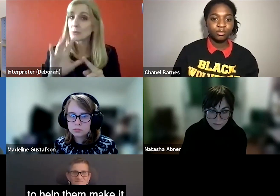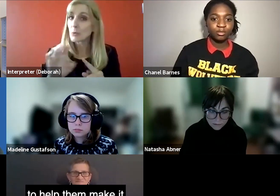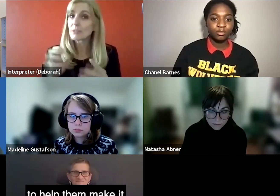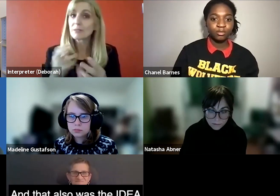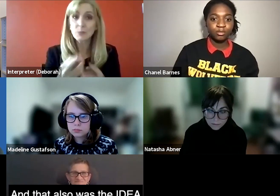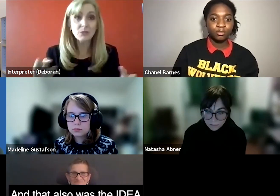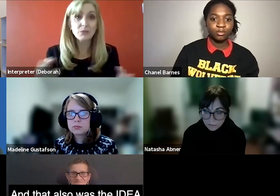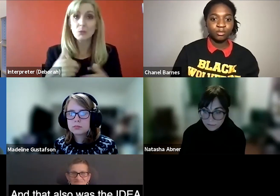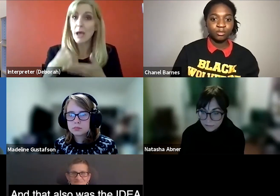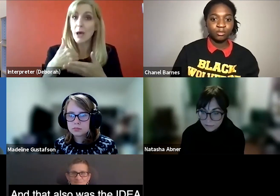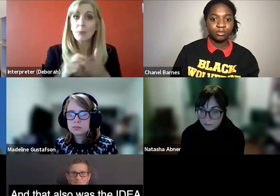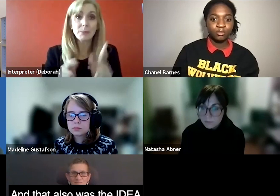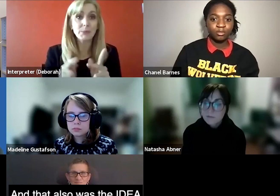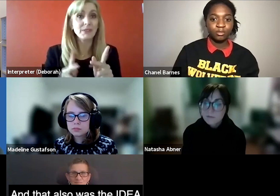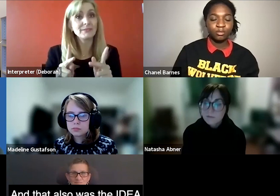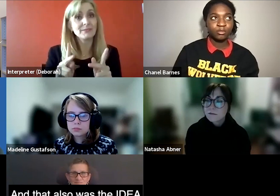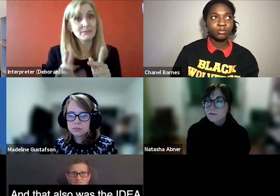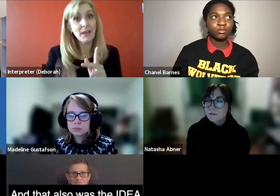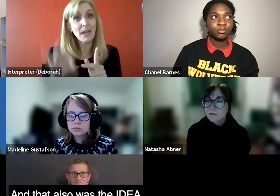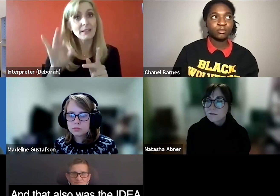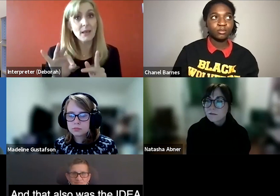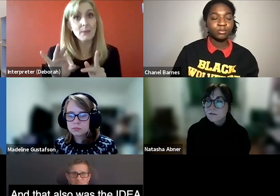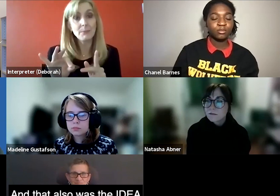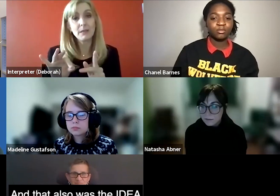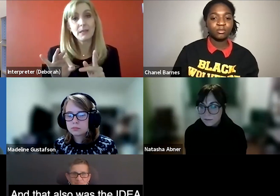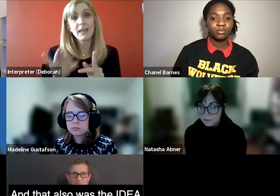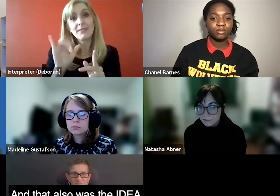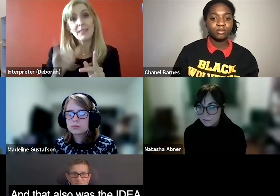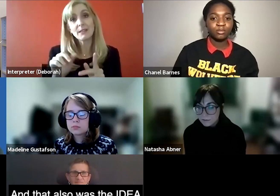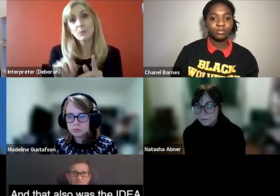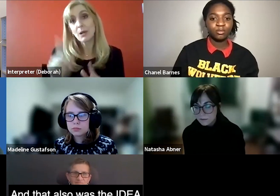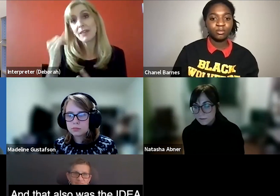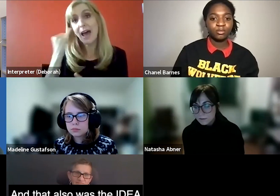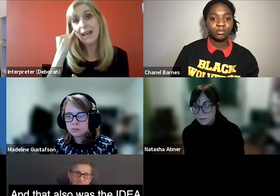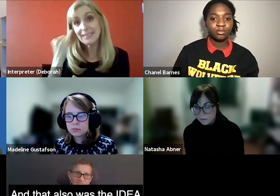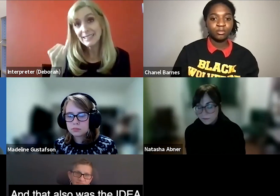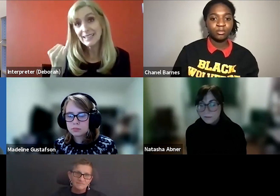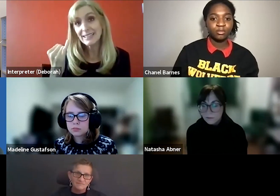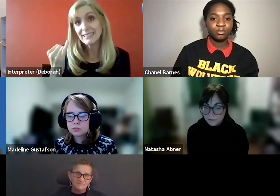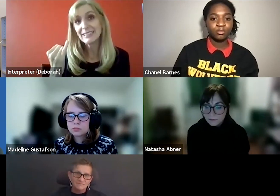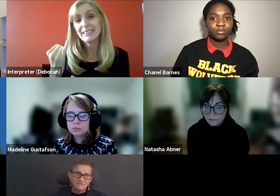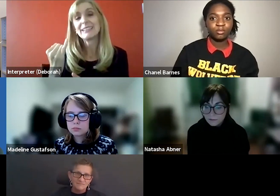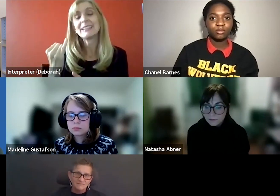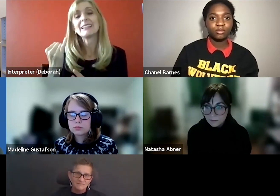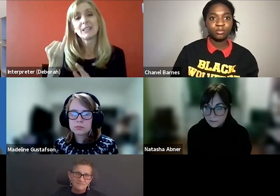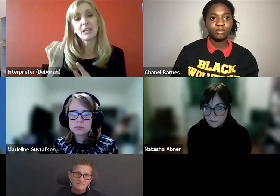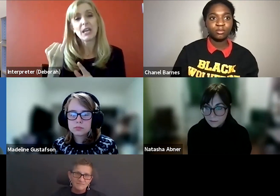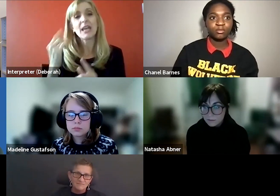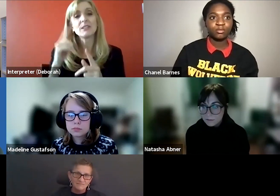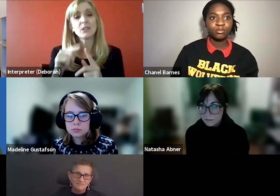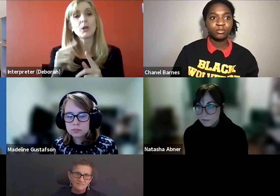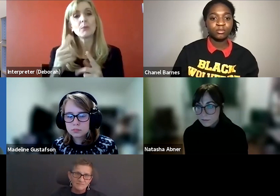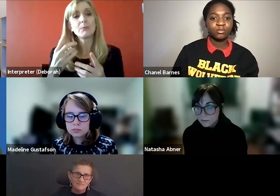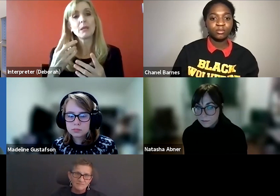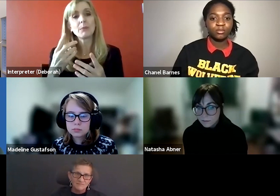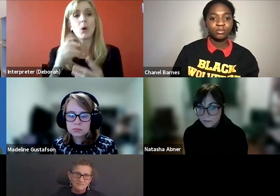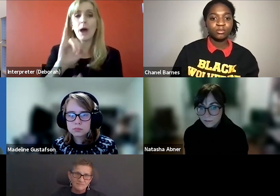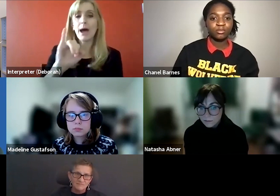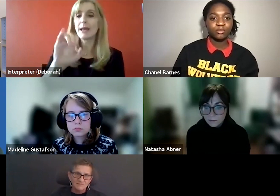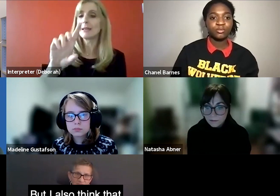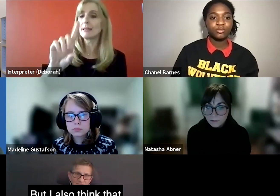people to find. And that's also where the idea board report is. I'm sure you've heard about it probably in other